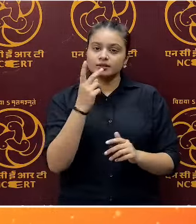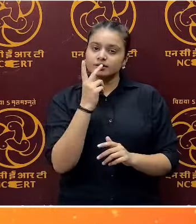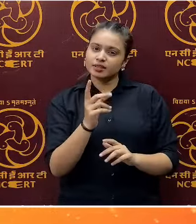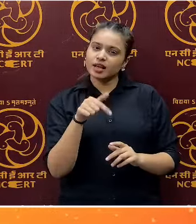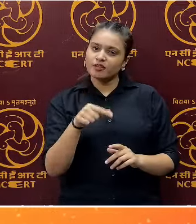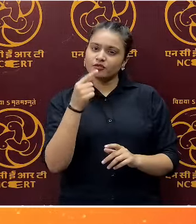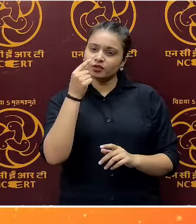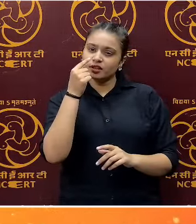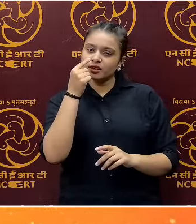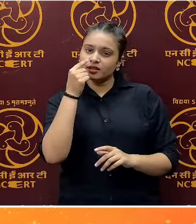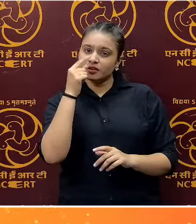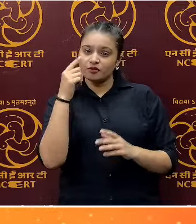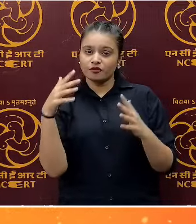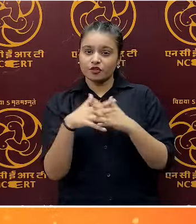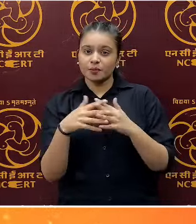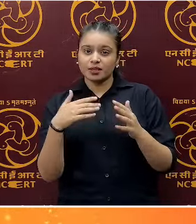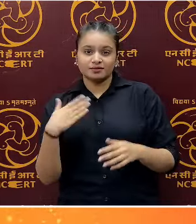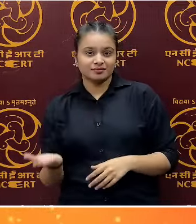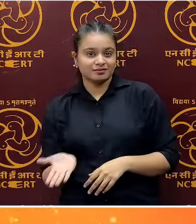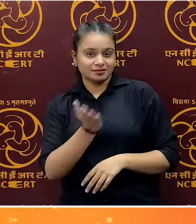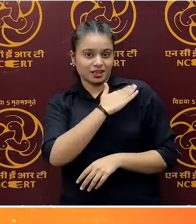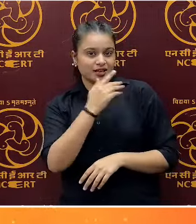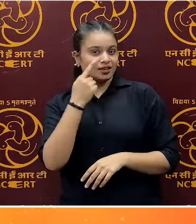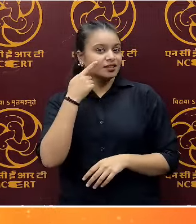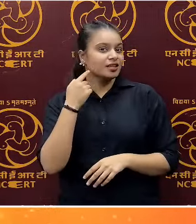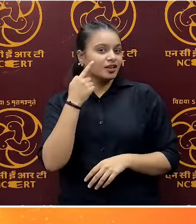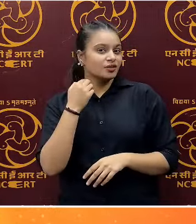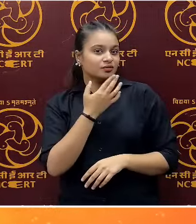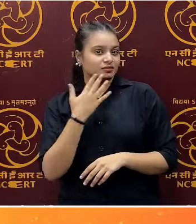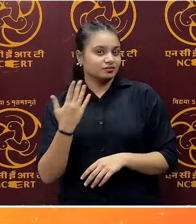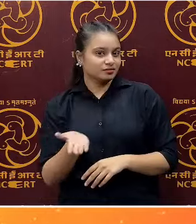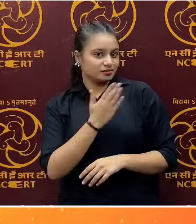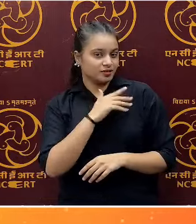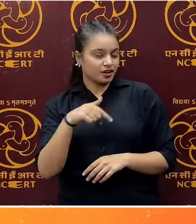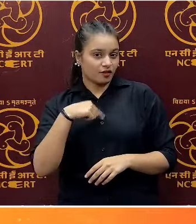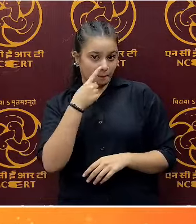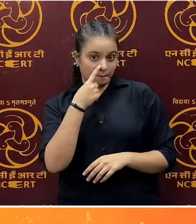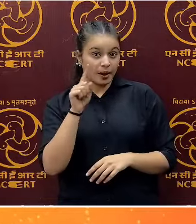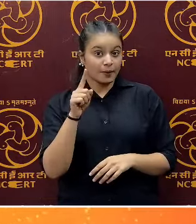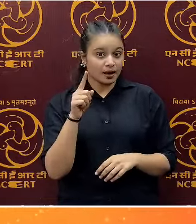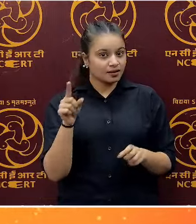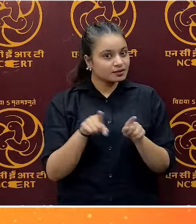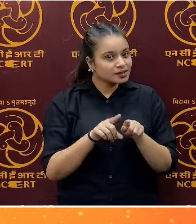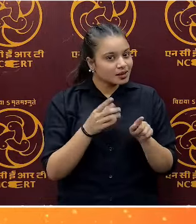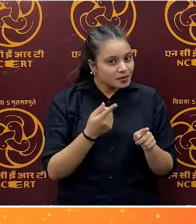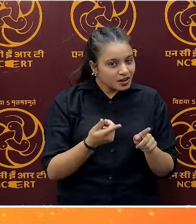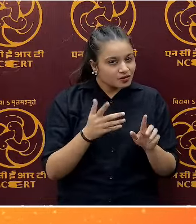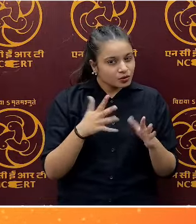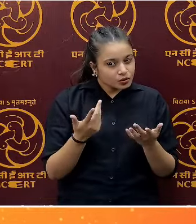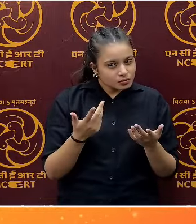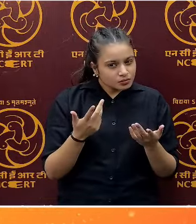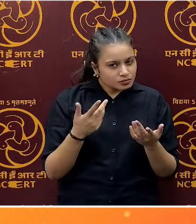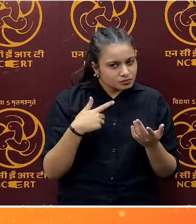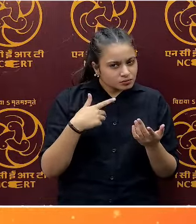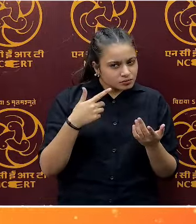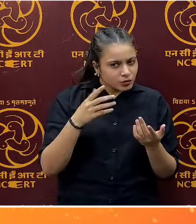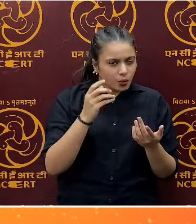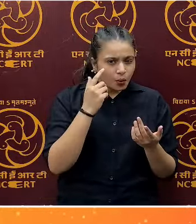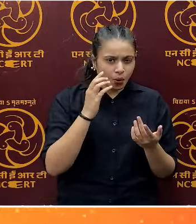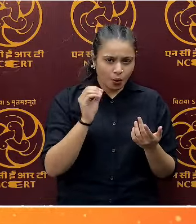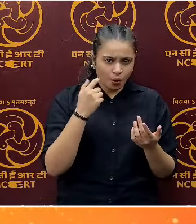woman in a yellow sari, right? And I think she's the mother, as she is either combing or oiling